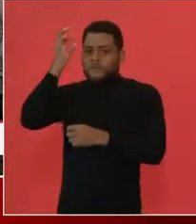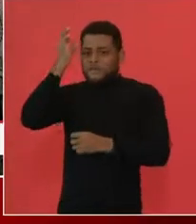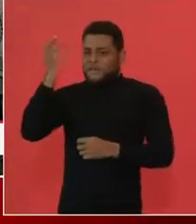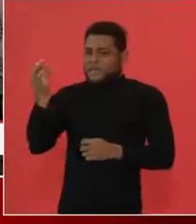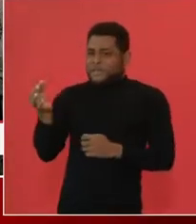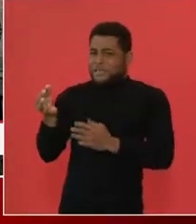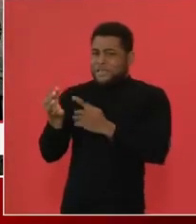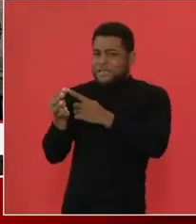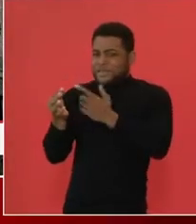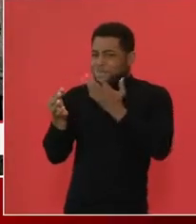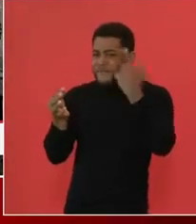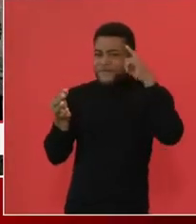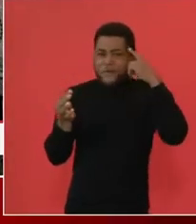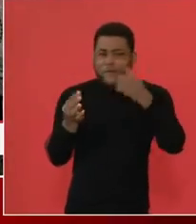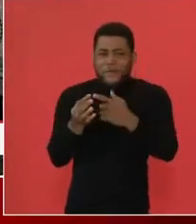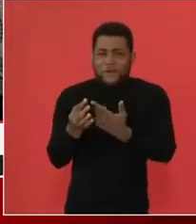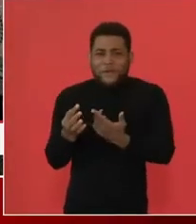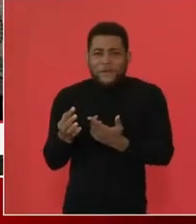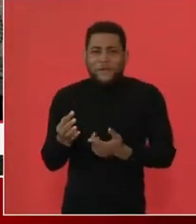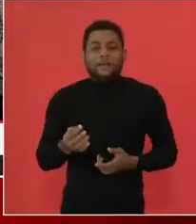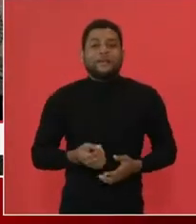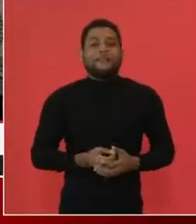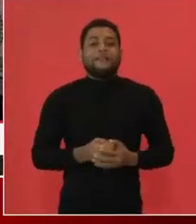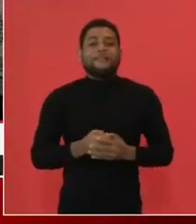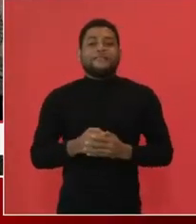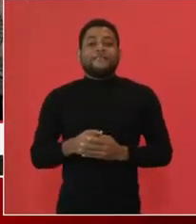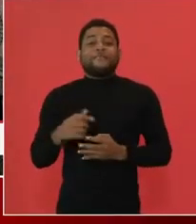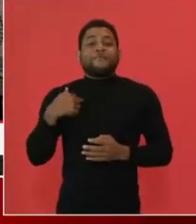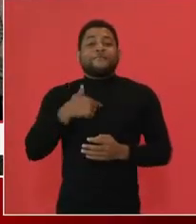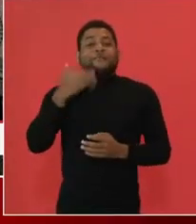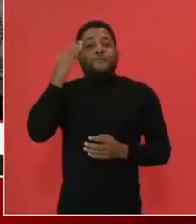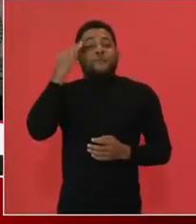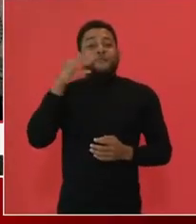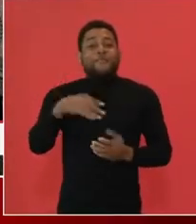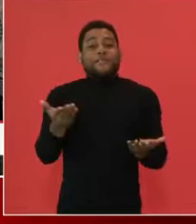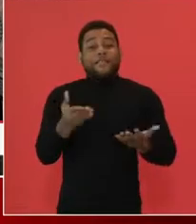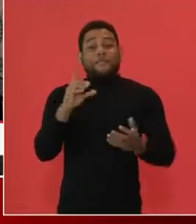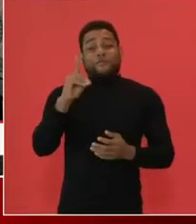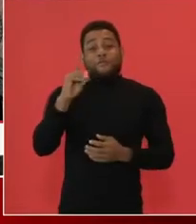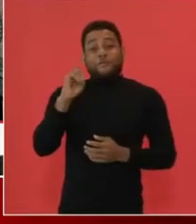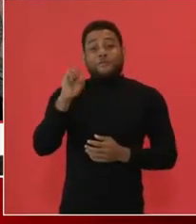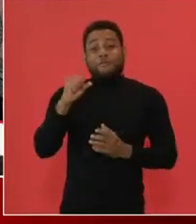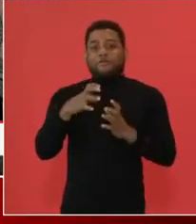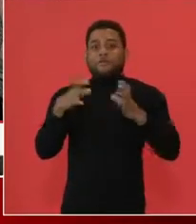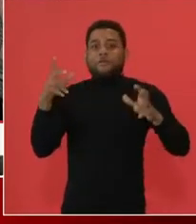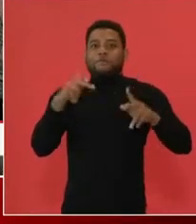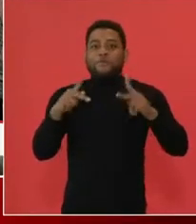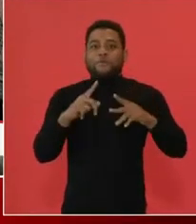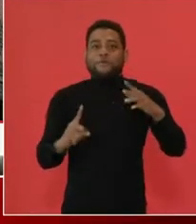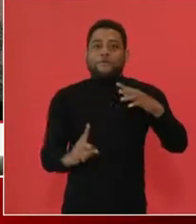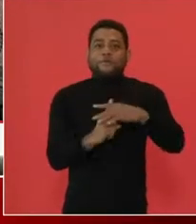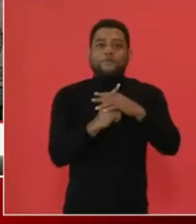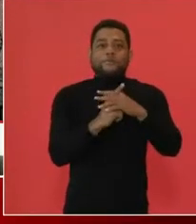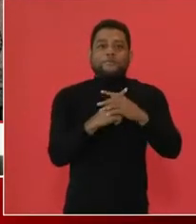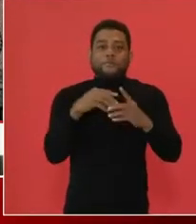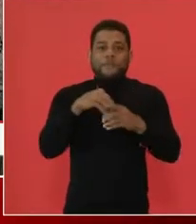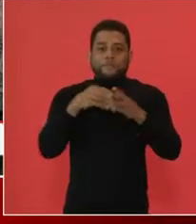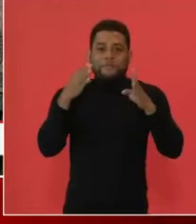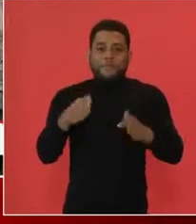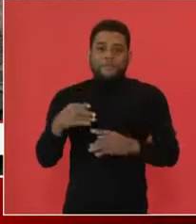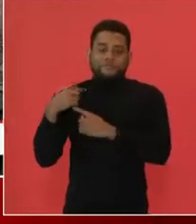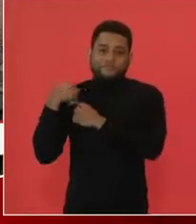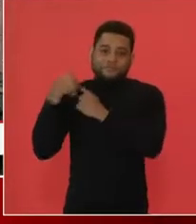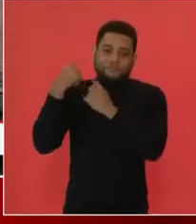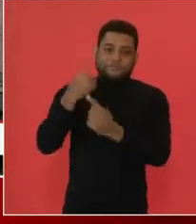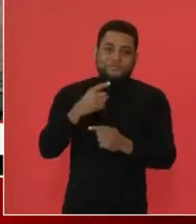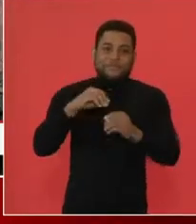But we know at DOES, a lot of people have been reporting in person to work throughout this pandemic, so